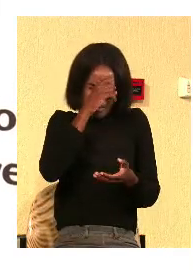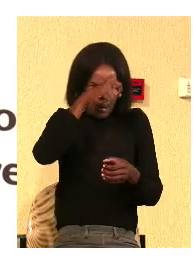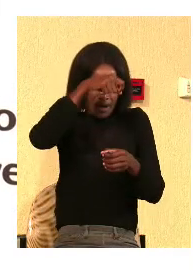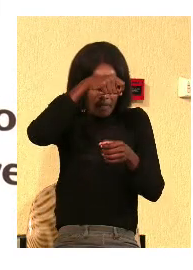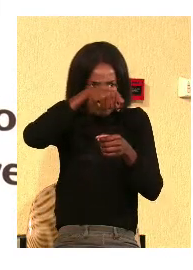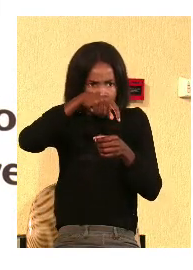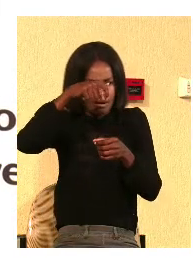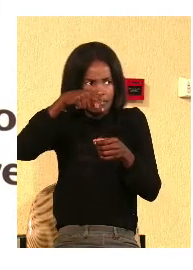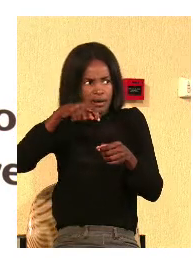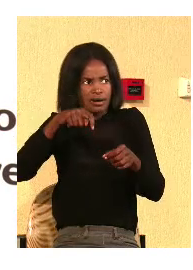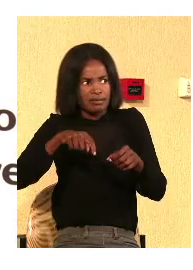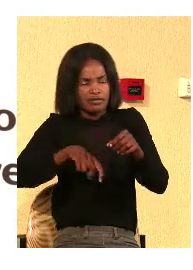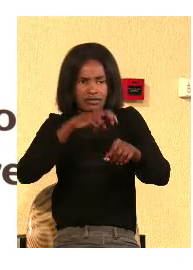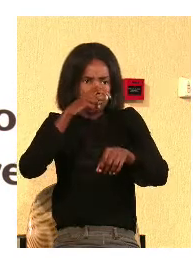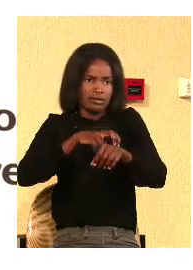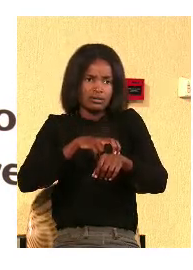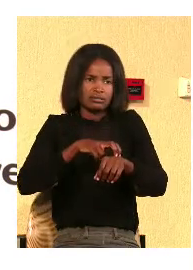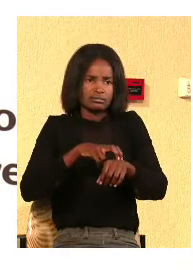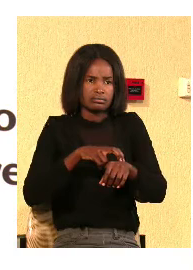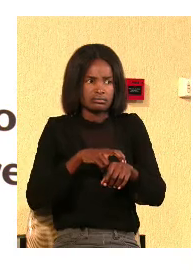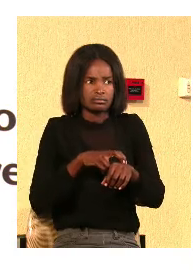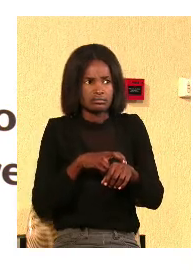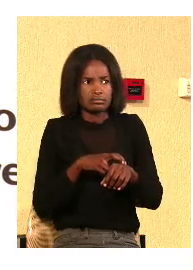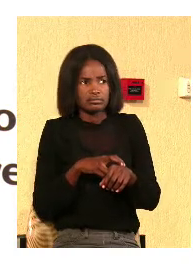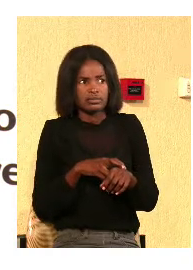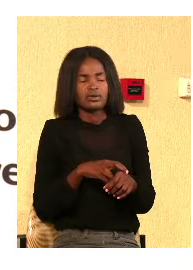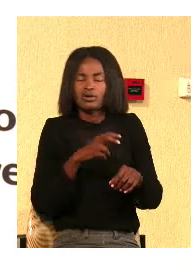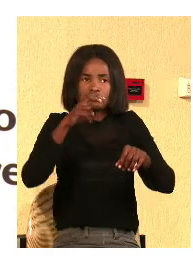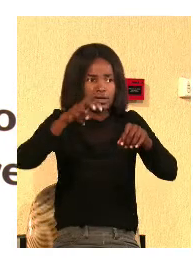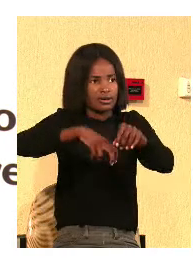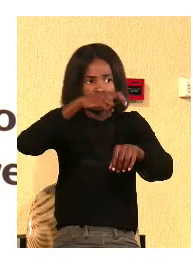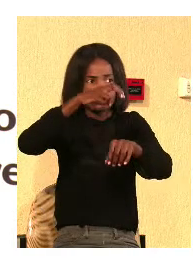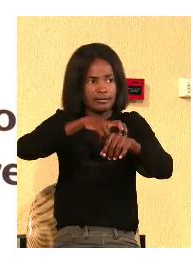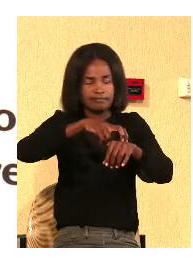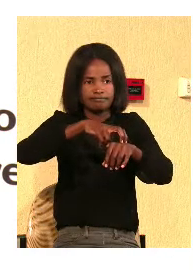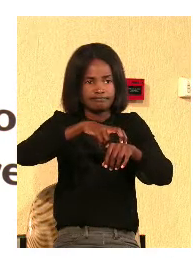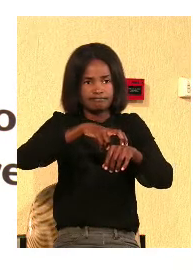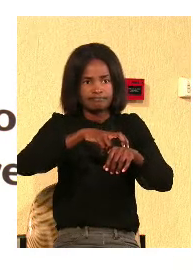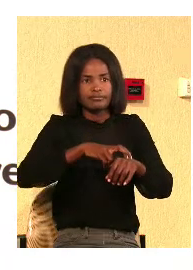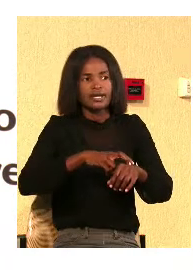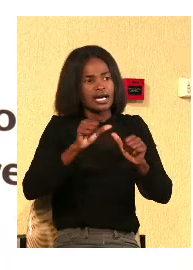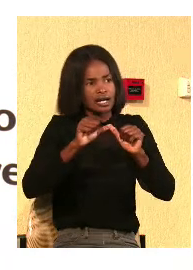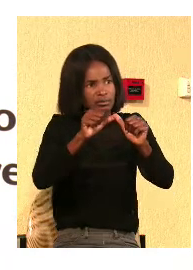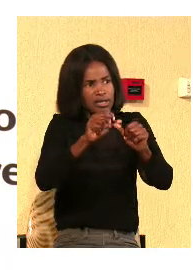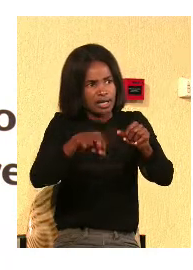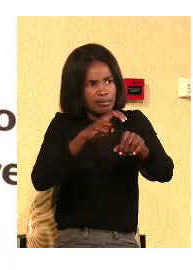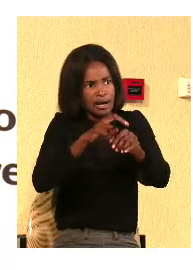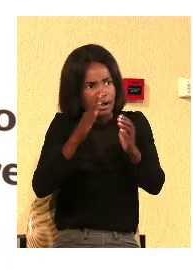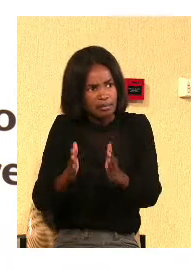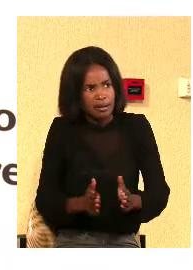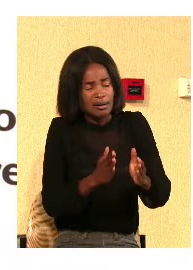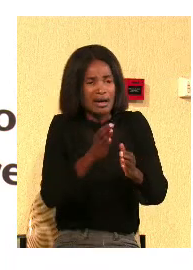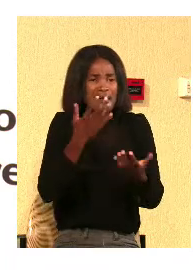on the pulse. We are prepared, we continue to prepare, even for the worst